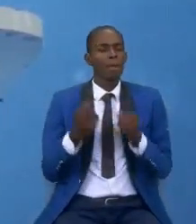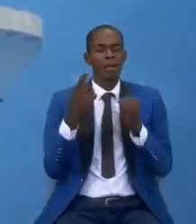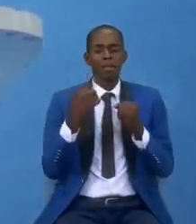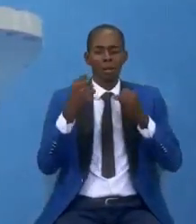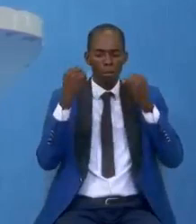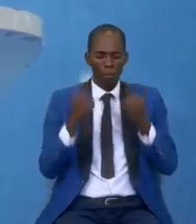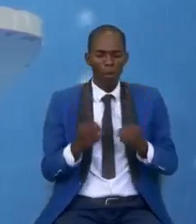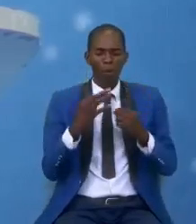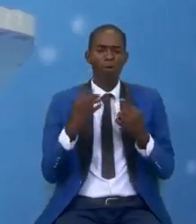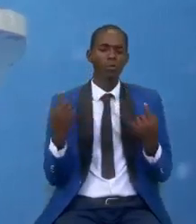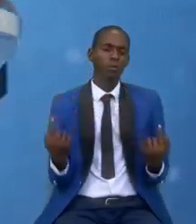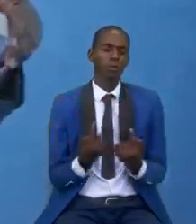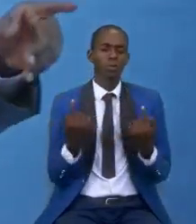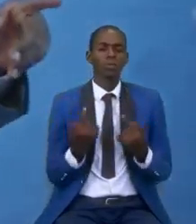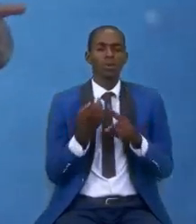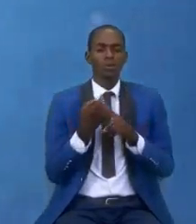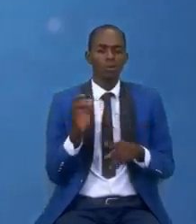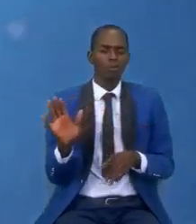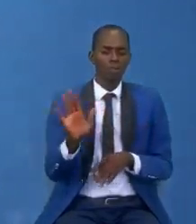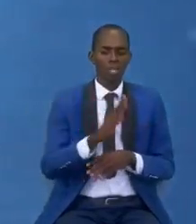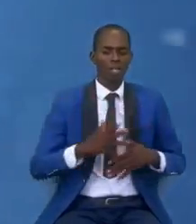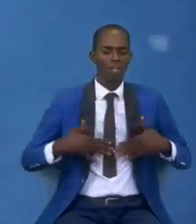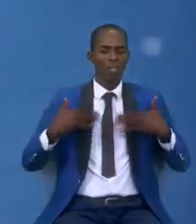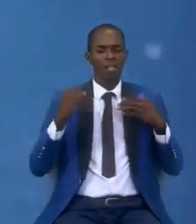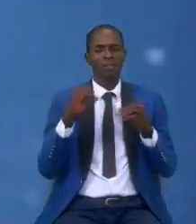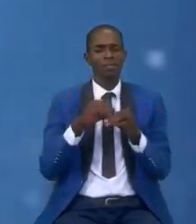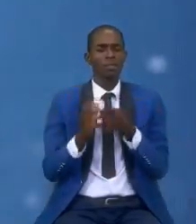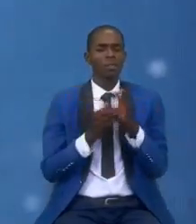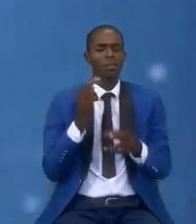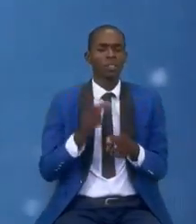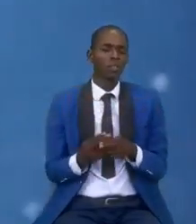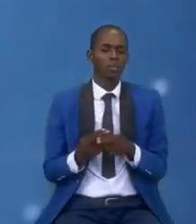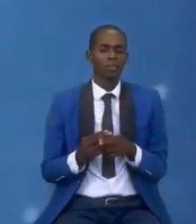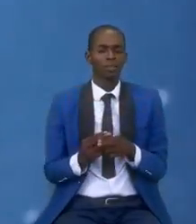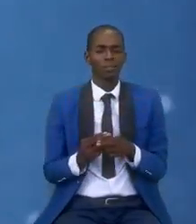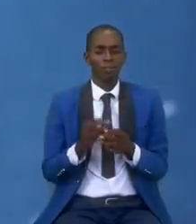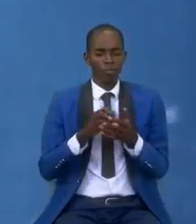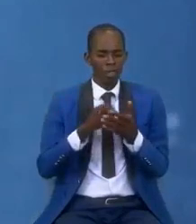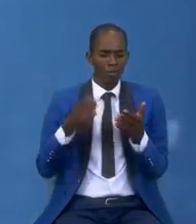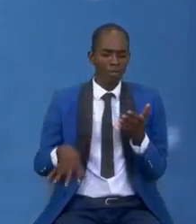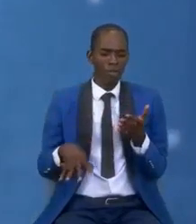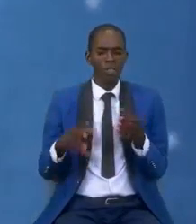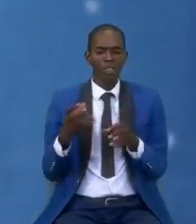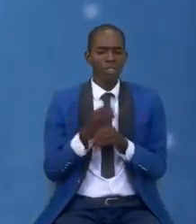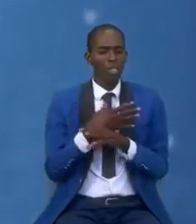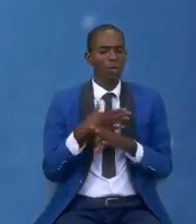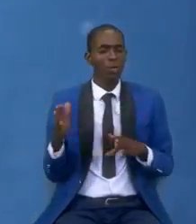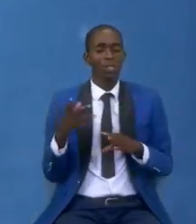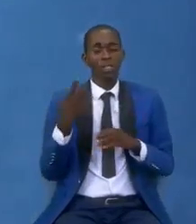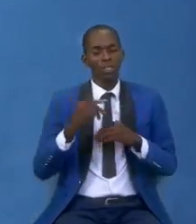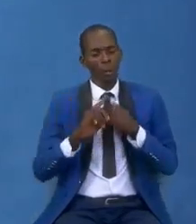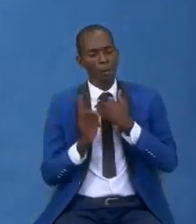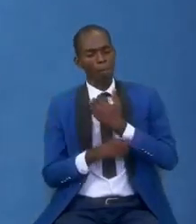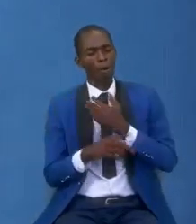Jesus' name. Remove, take away the punishment of all the sins they have committed in the